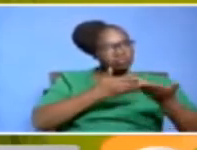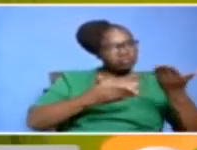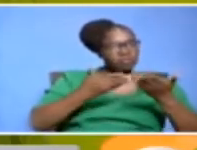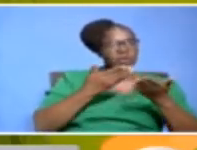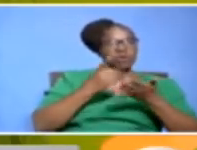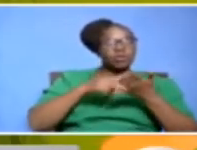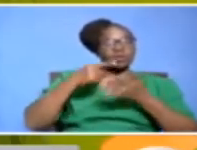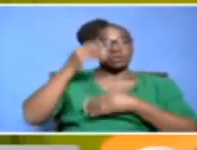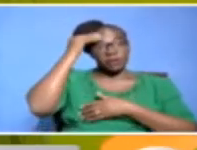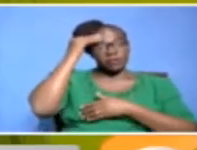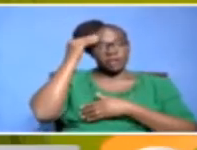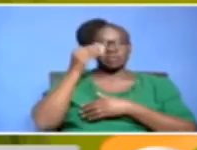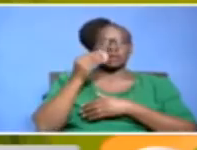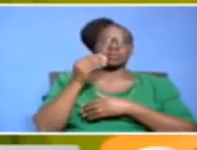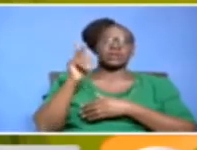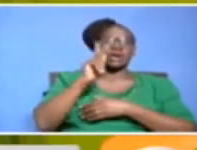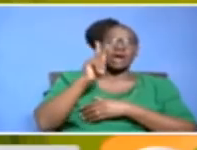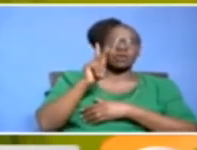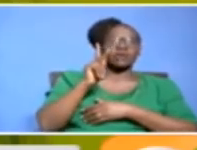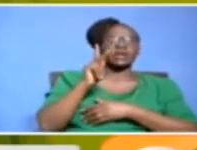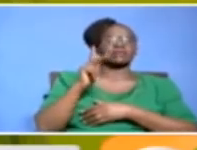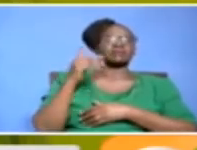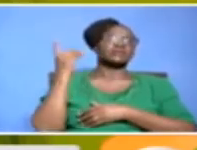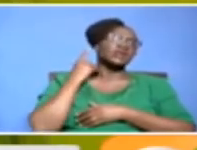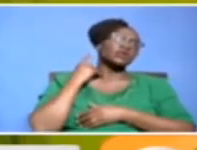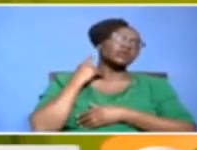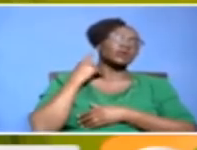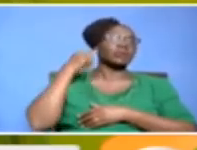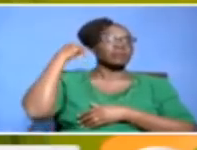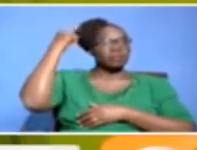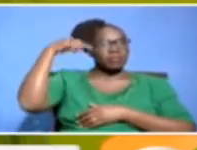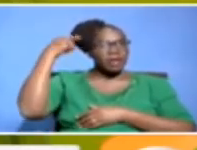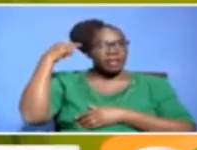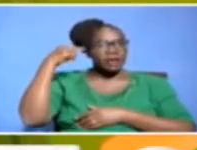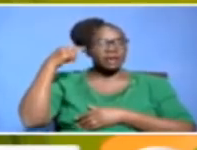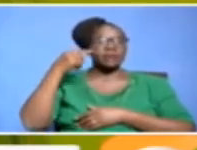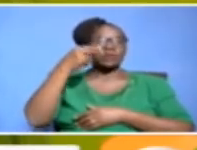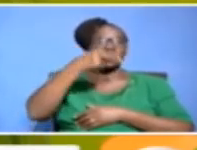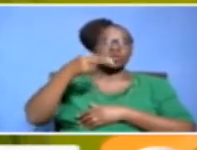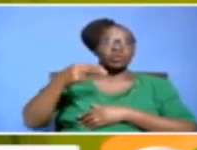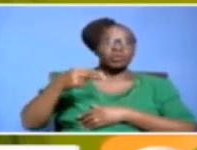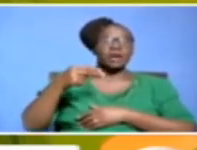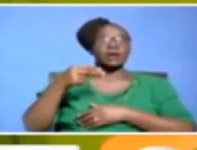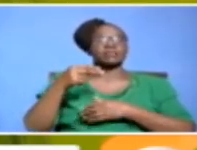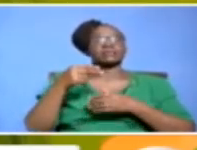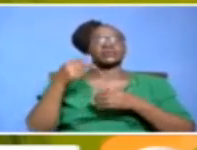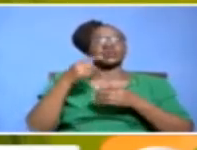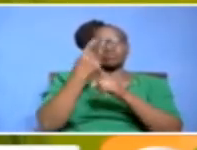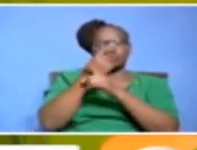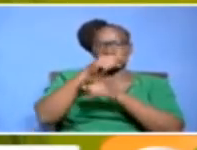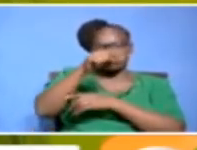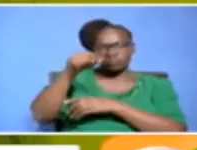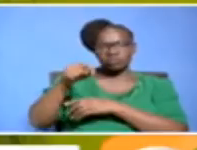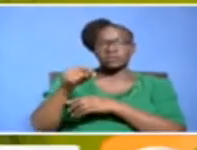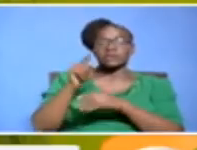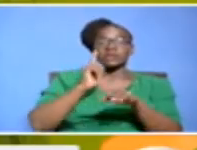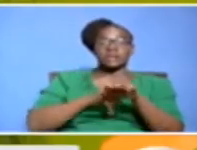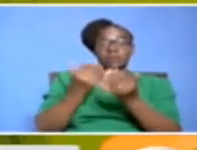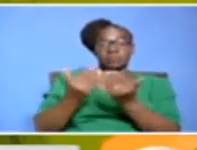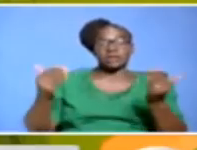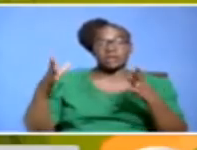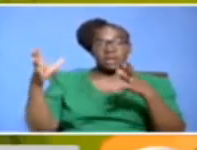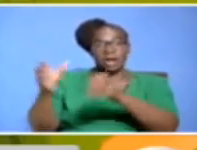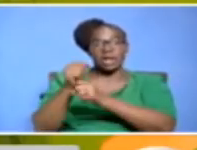urban slums of Kayole, Dandora, Mathare, Uruma, Korokocho, those places, especially if a child was arrested